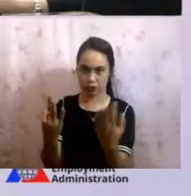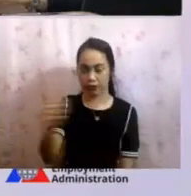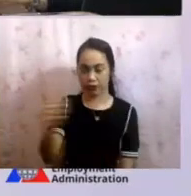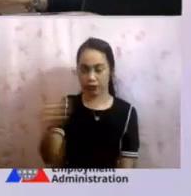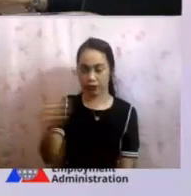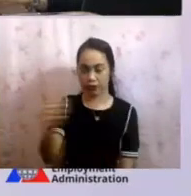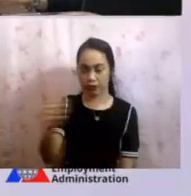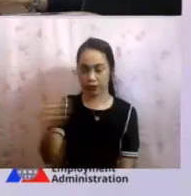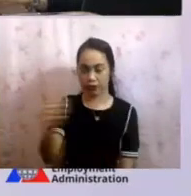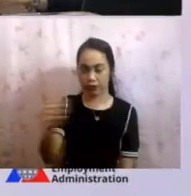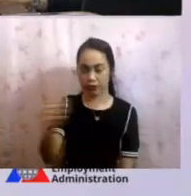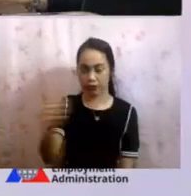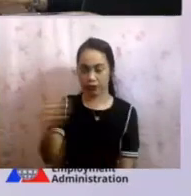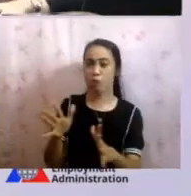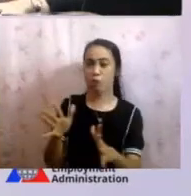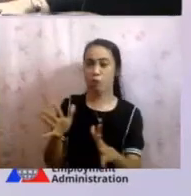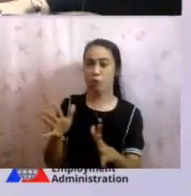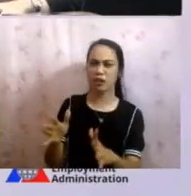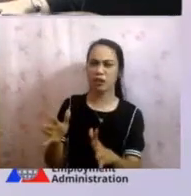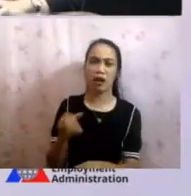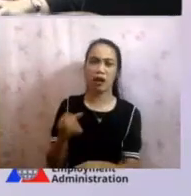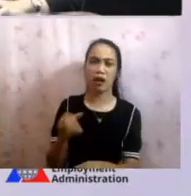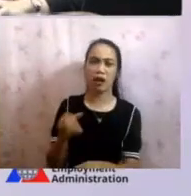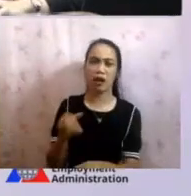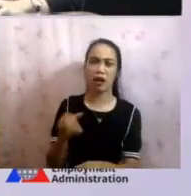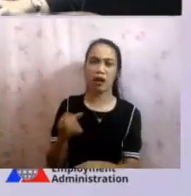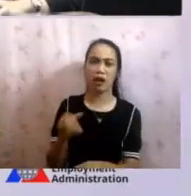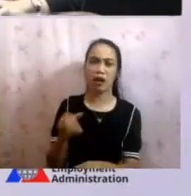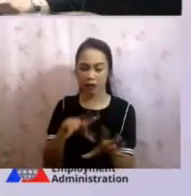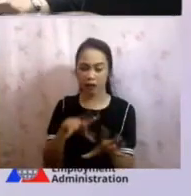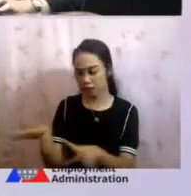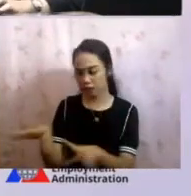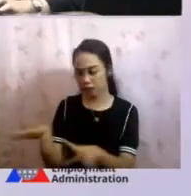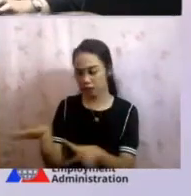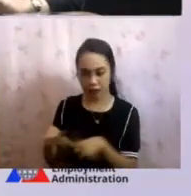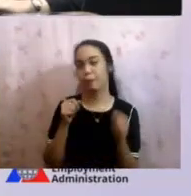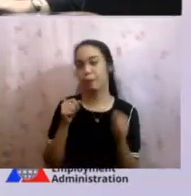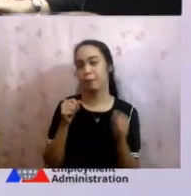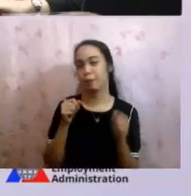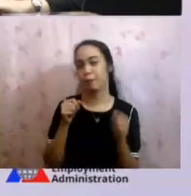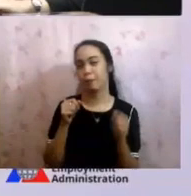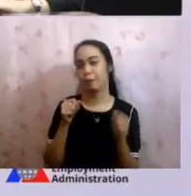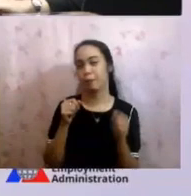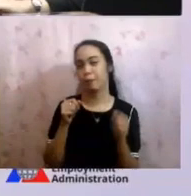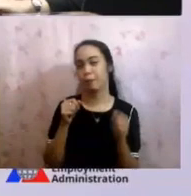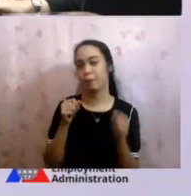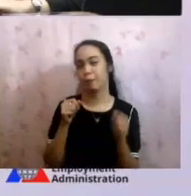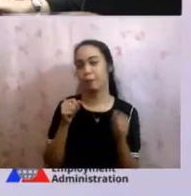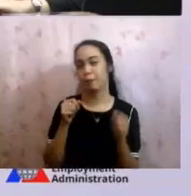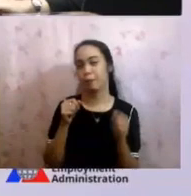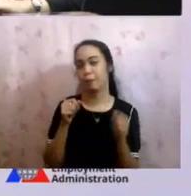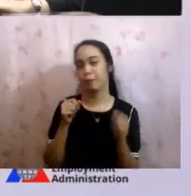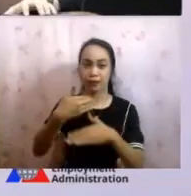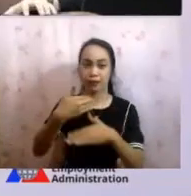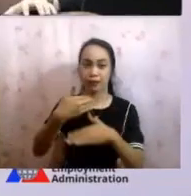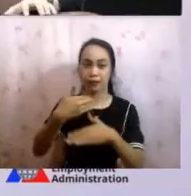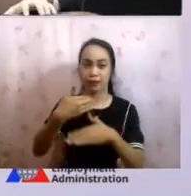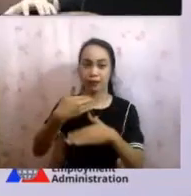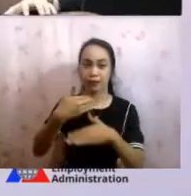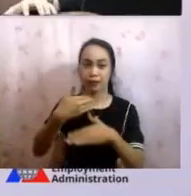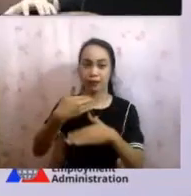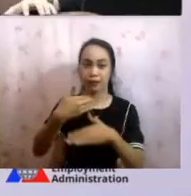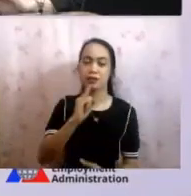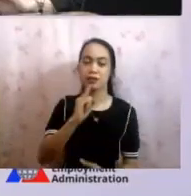ay mga butang ato ang ma-misplaced. So we should avoid that, especially if mga important nga documents ang